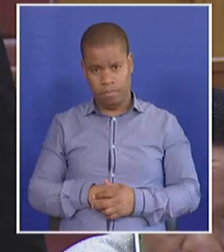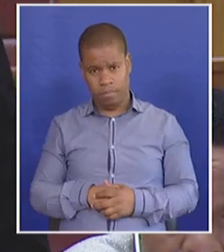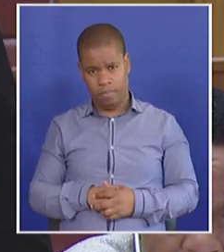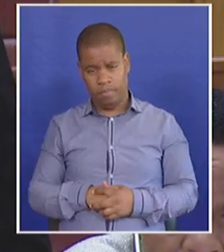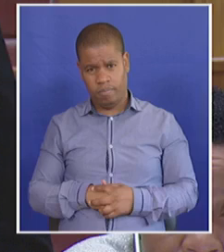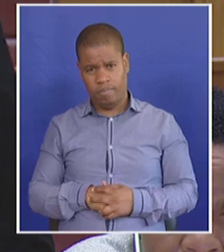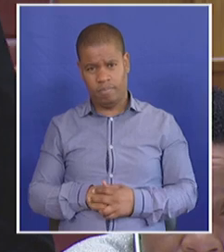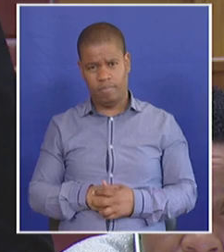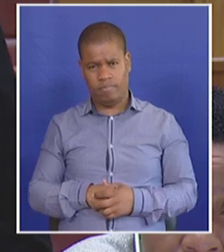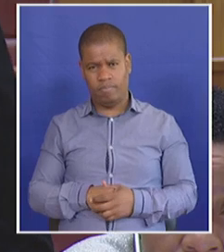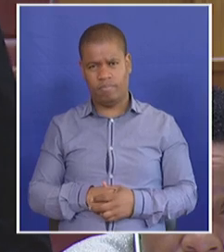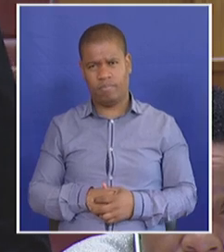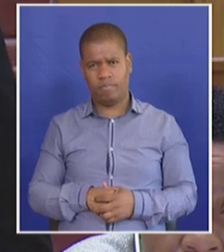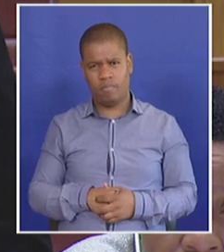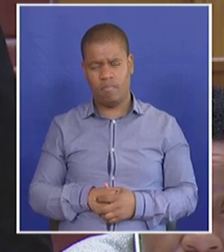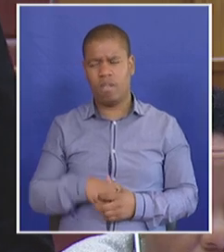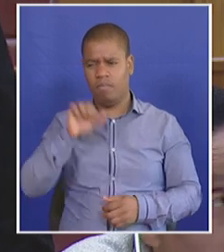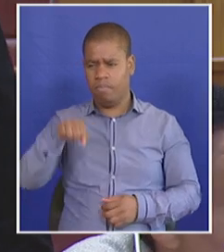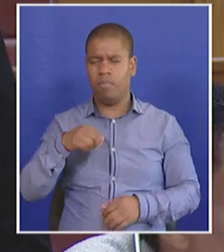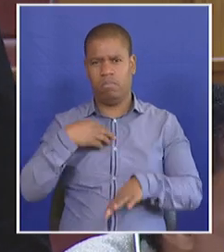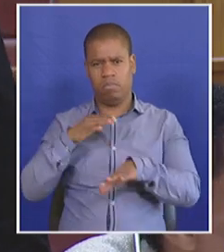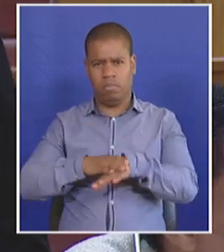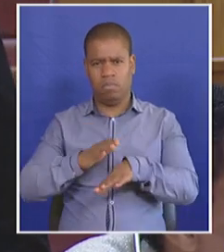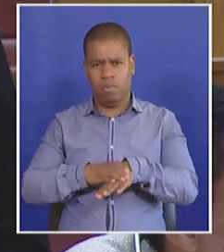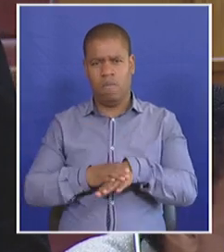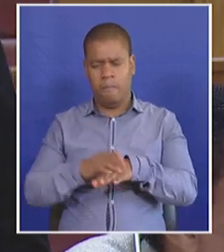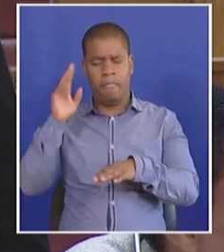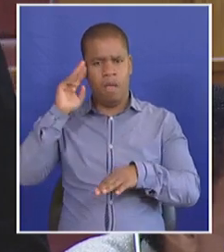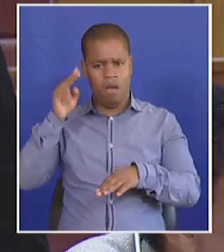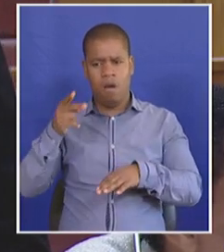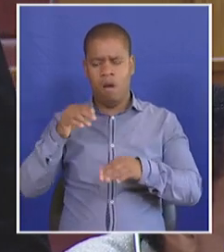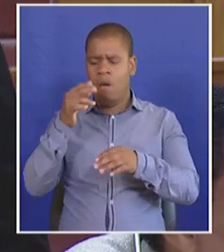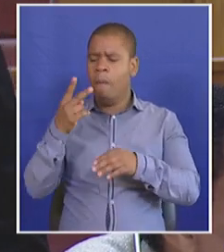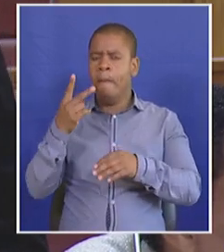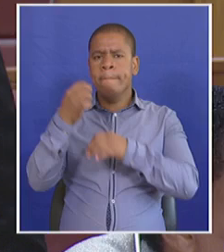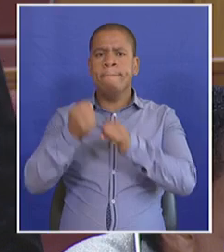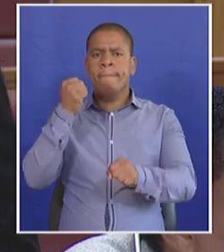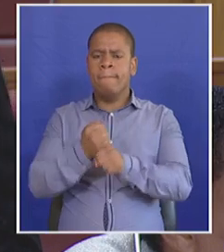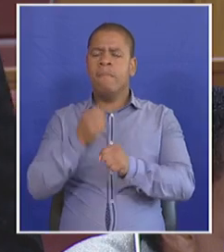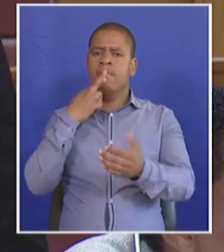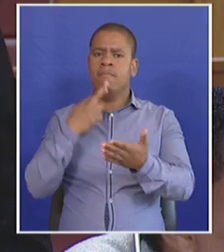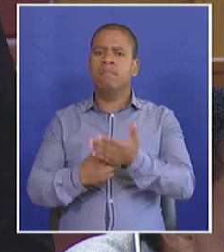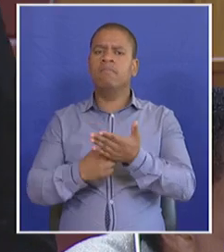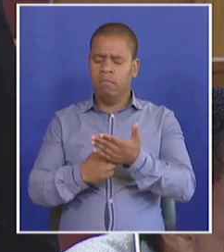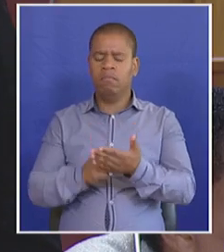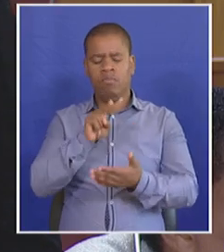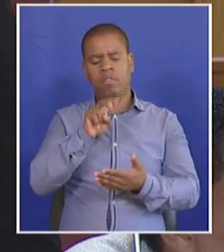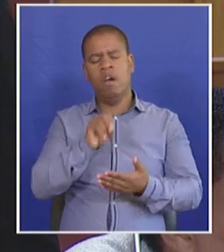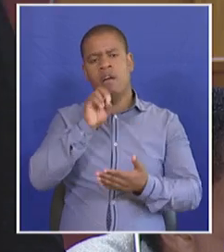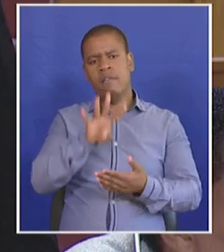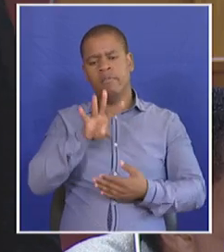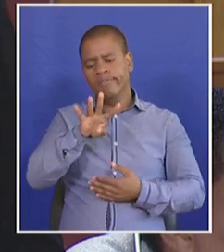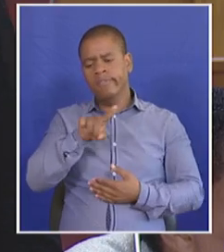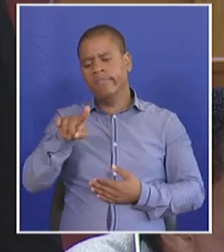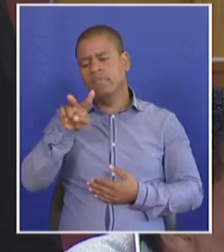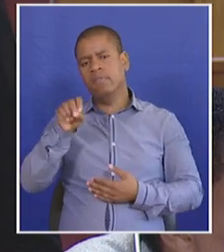issues that has been found wanting, if you look at our annual report, for an example, for 2014-15,